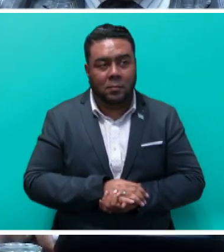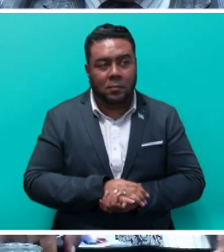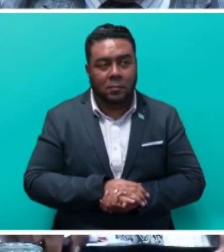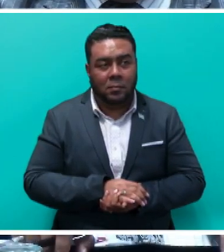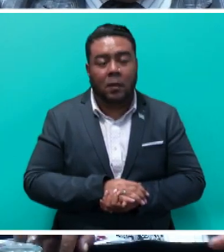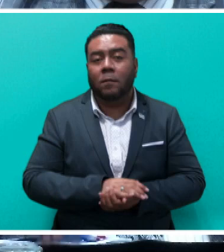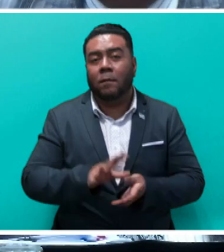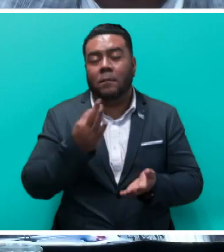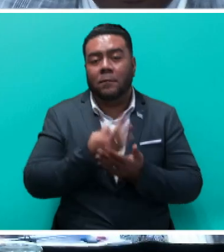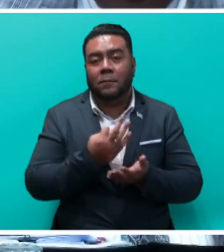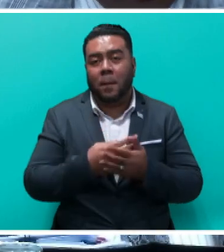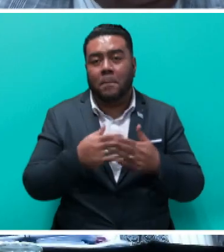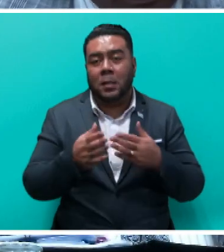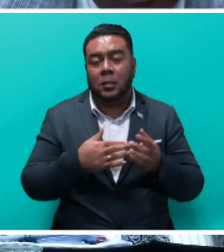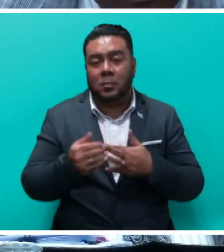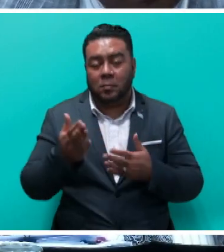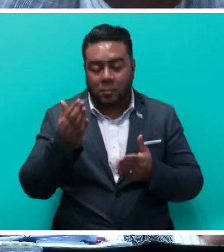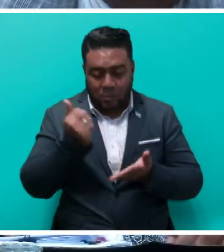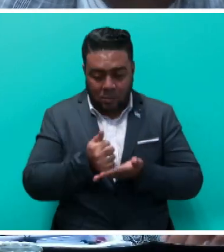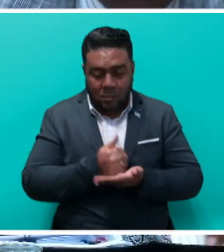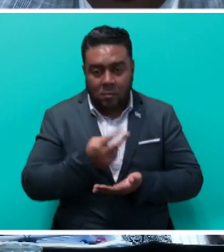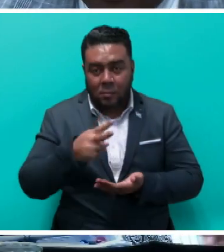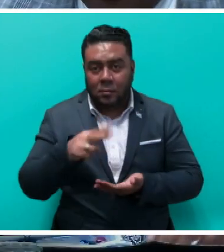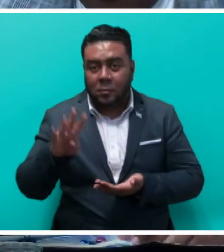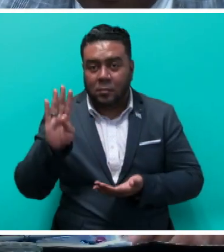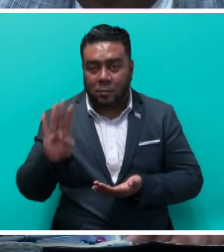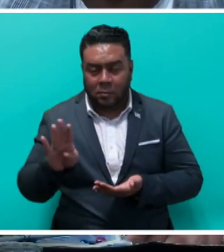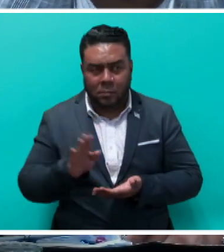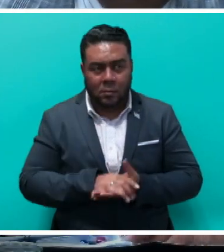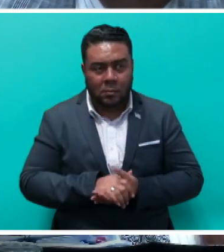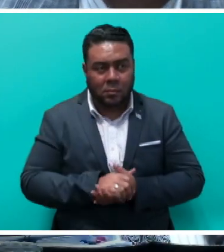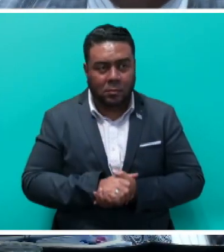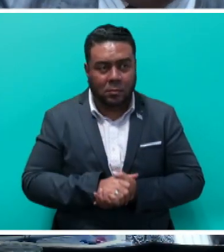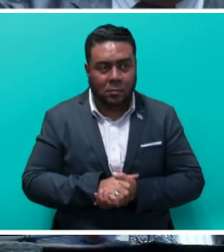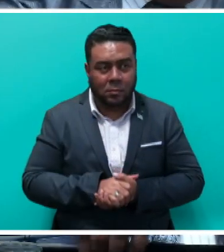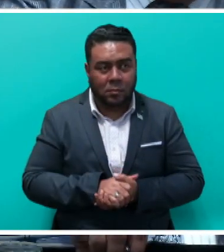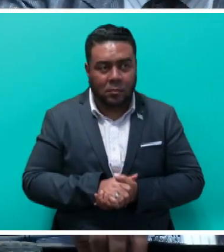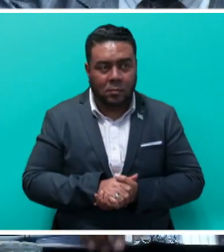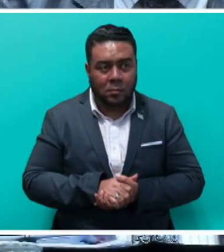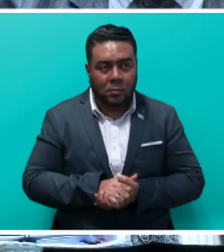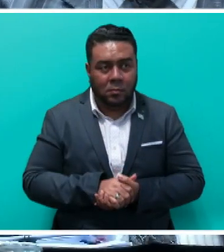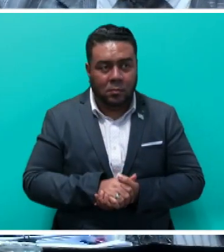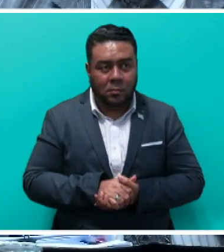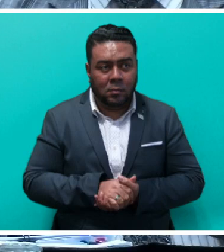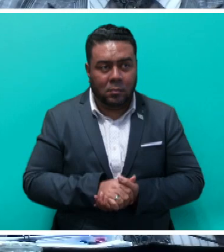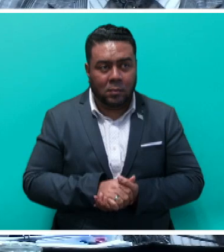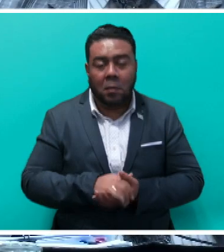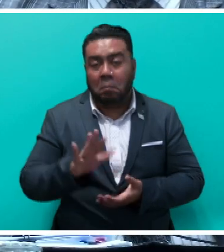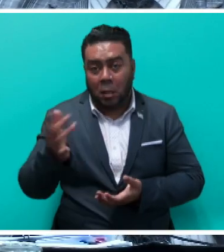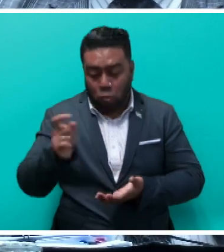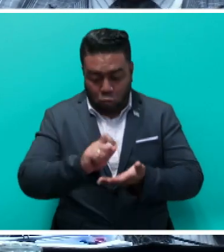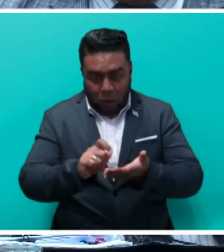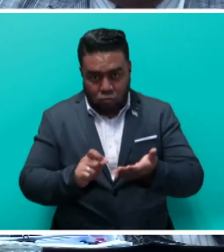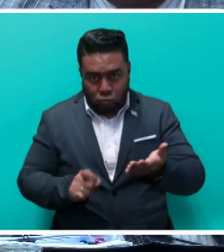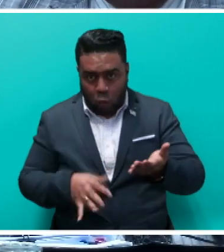Act 2004, states that if the minister is satisfied that it is necessary to wire, the minister may, in writing, with